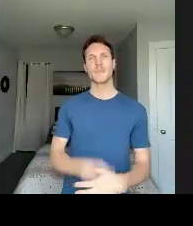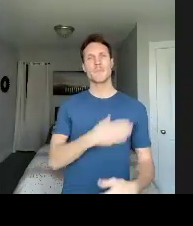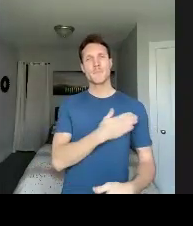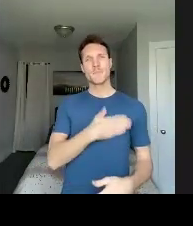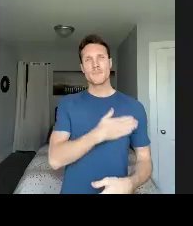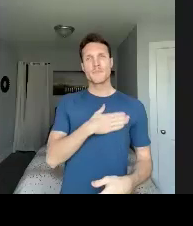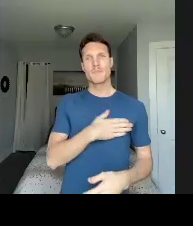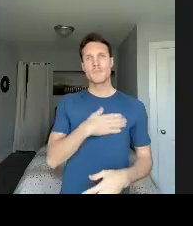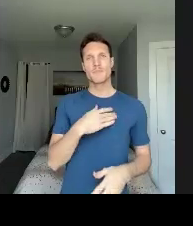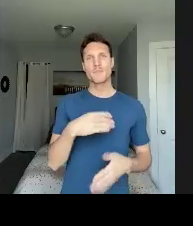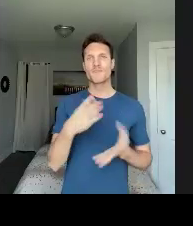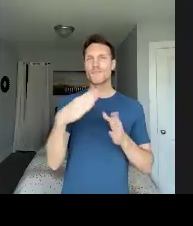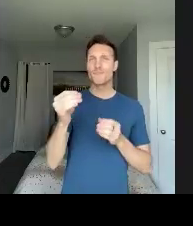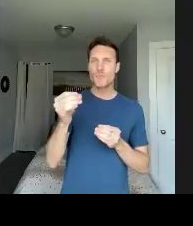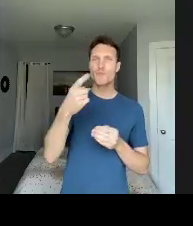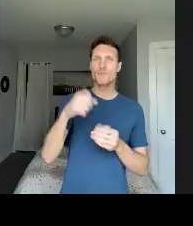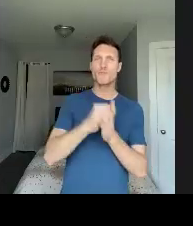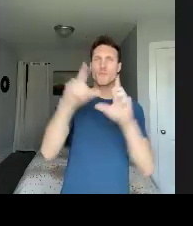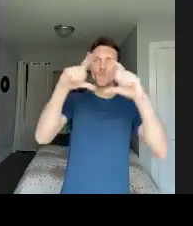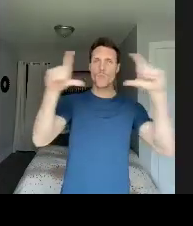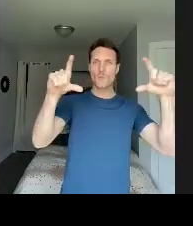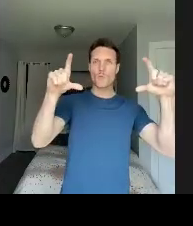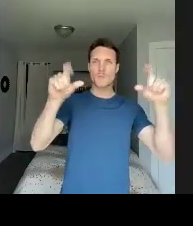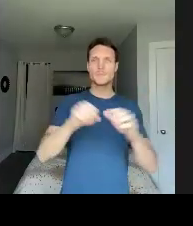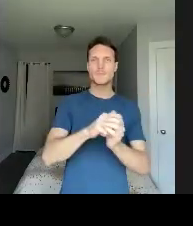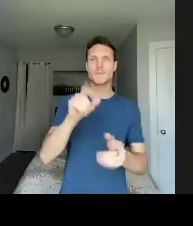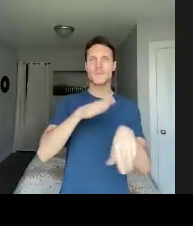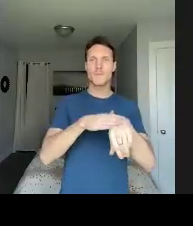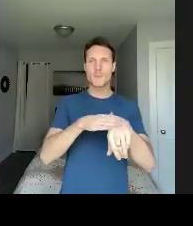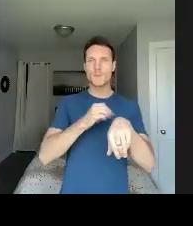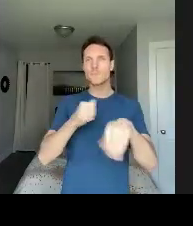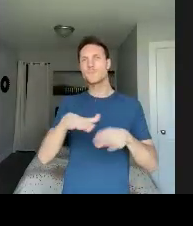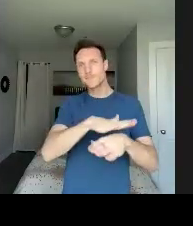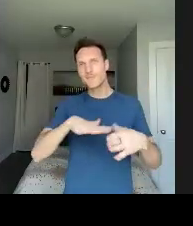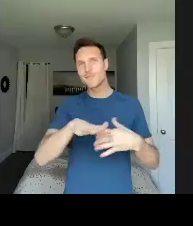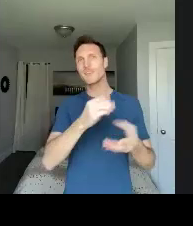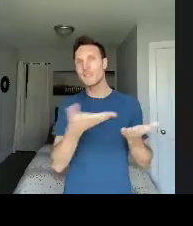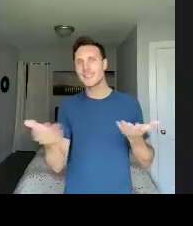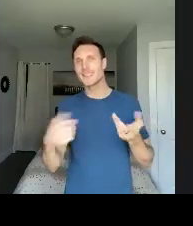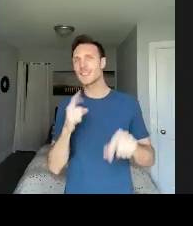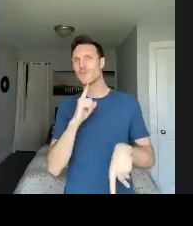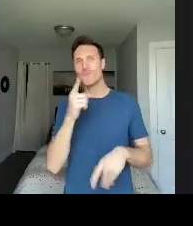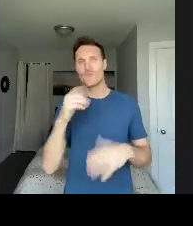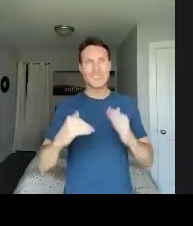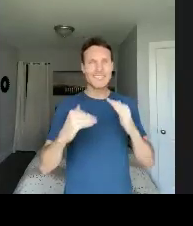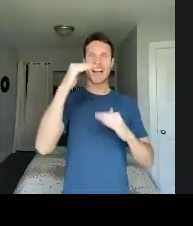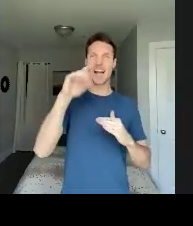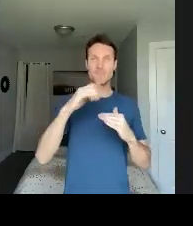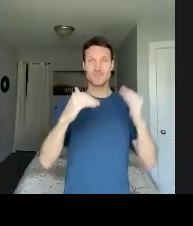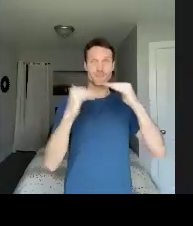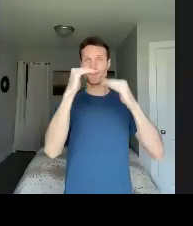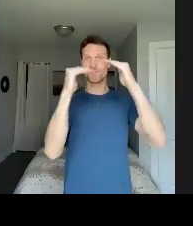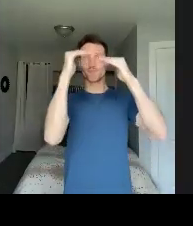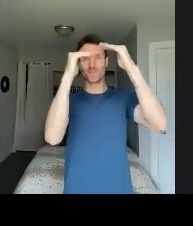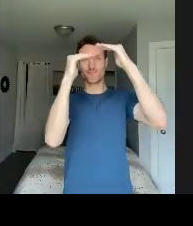date and for additional information. We cover things at a relatively high level and share information and